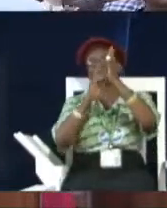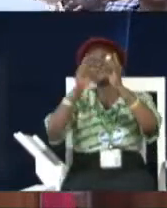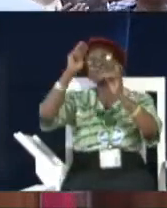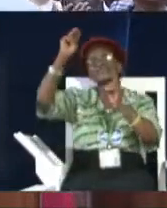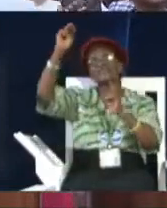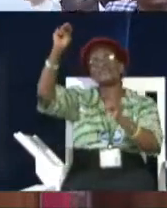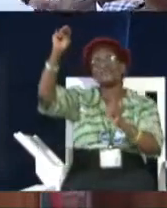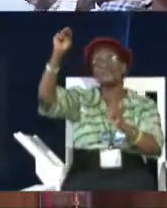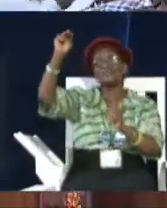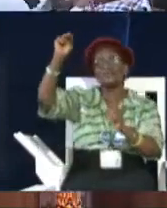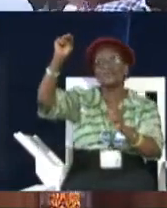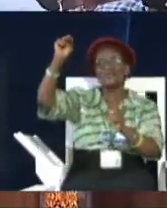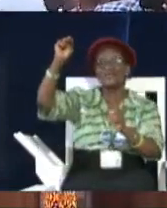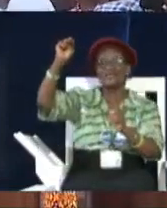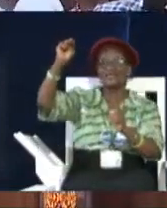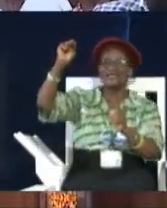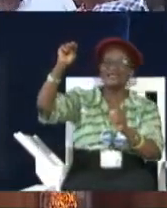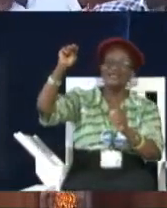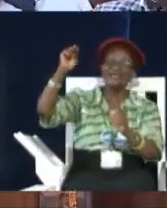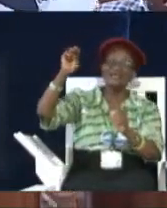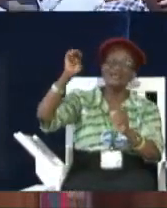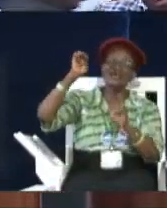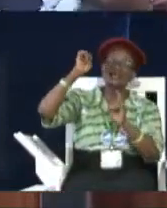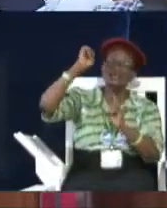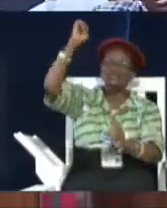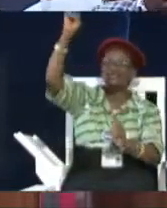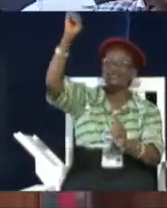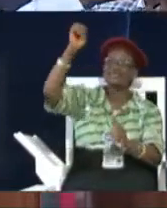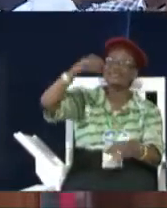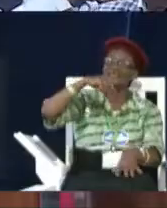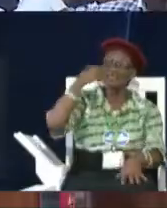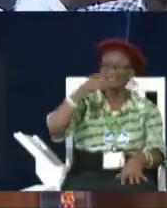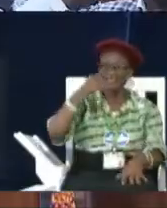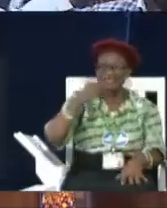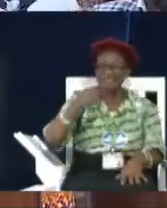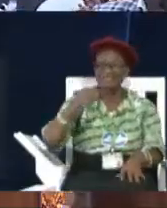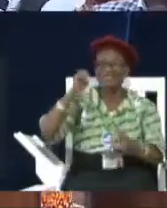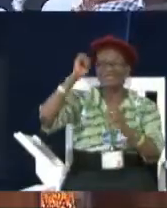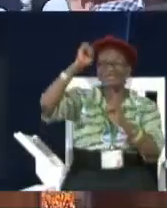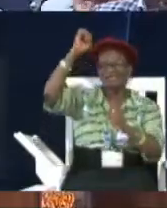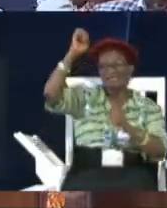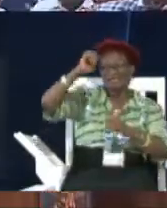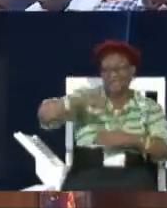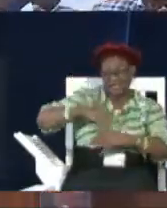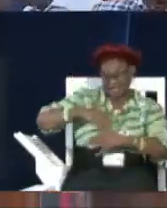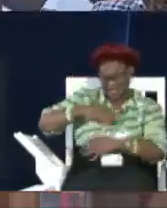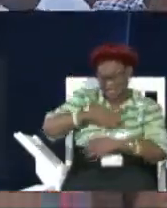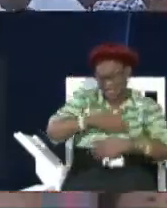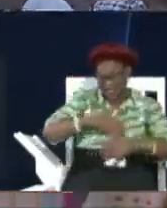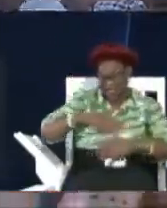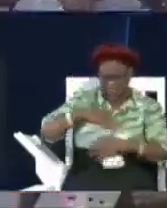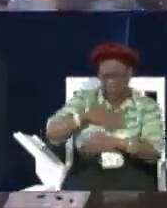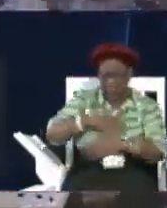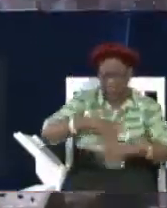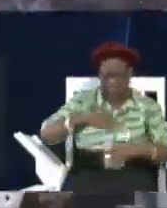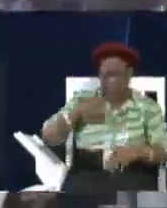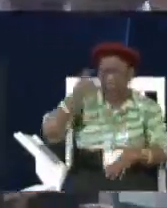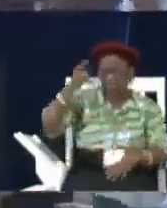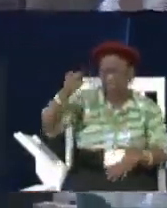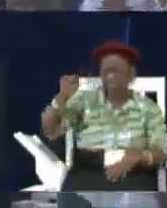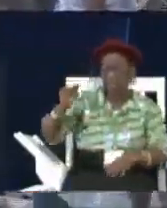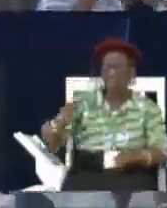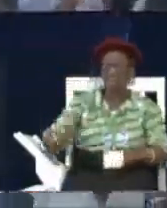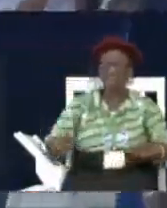He says he enjoyed the way you praised him last night.